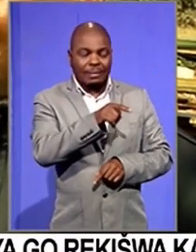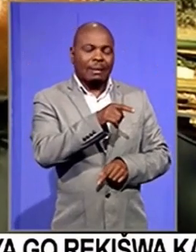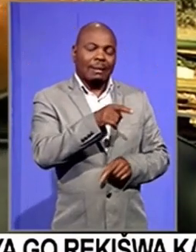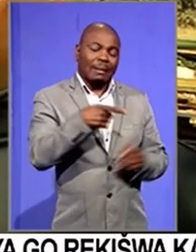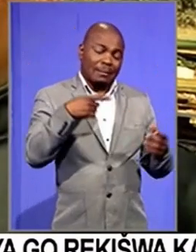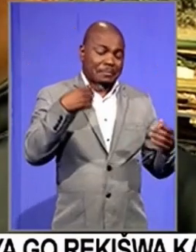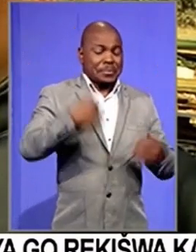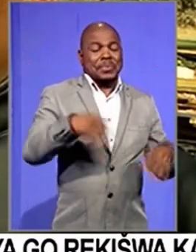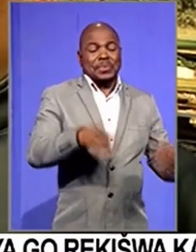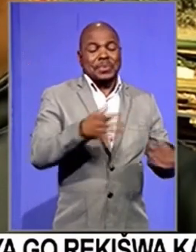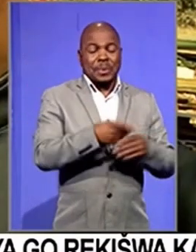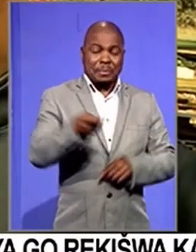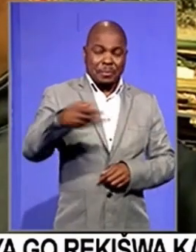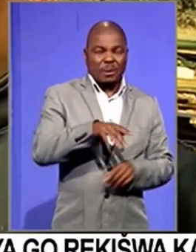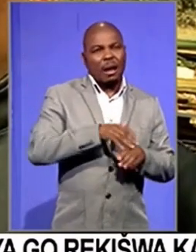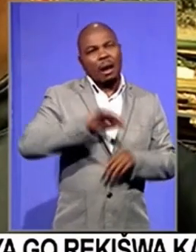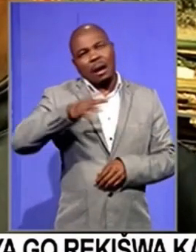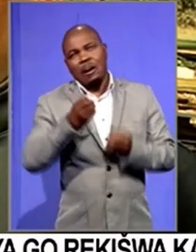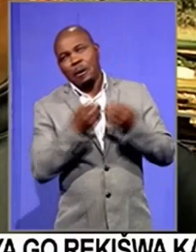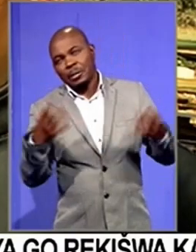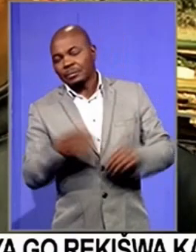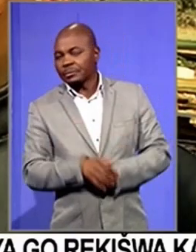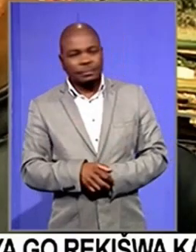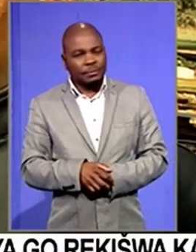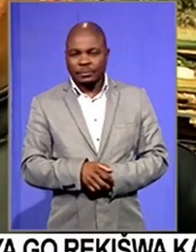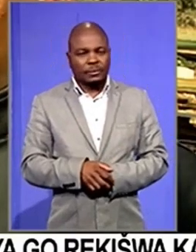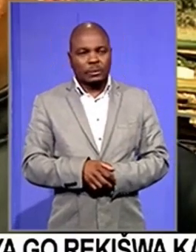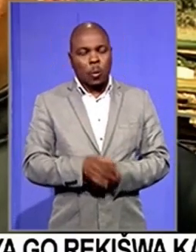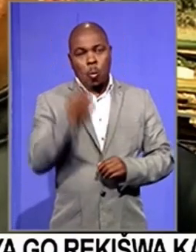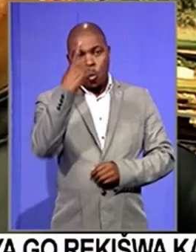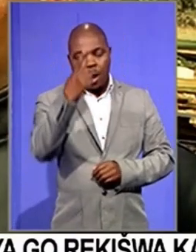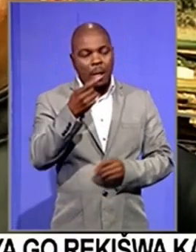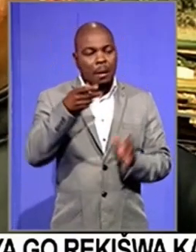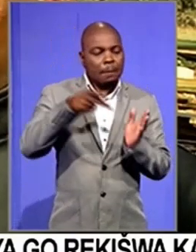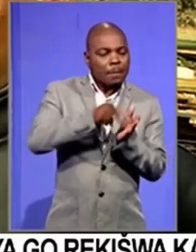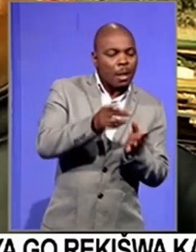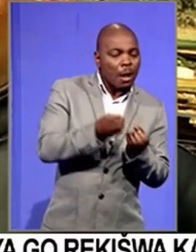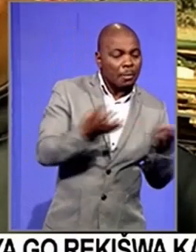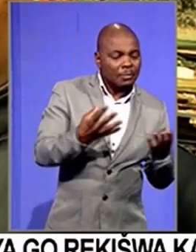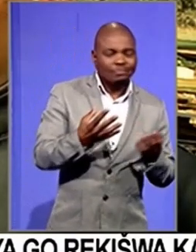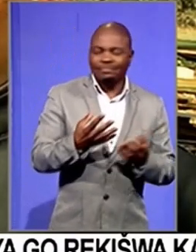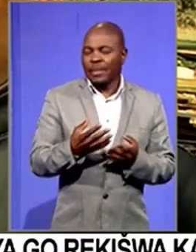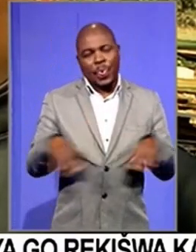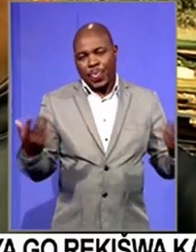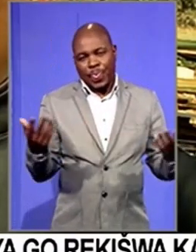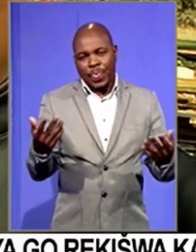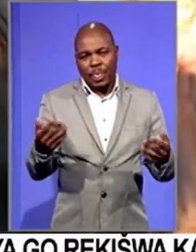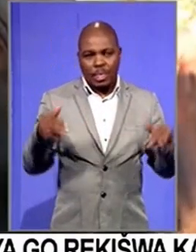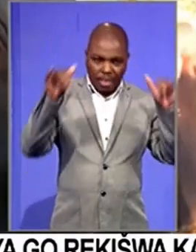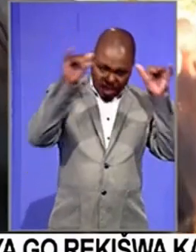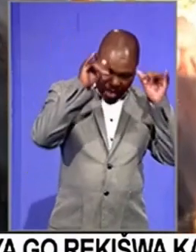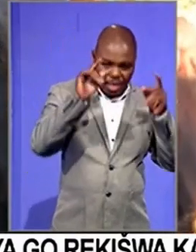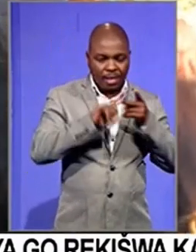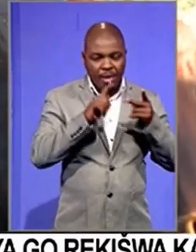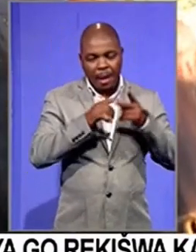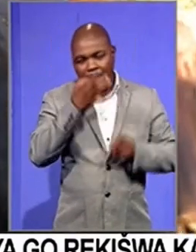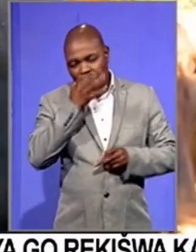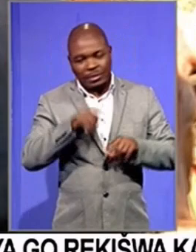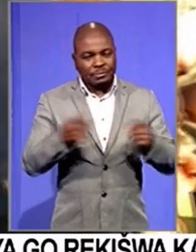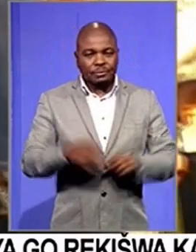there is no average price or a one single price for an Ankole cattle or bull or a cow. Kgomo ya